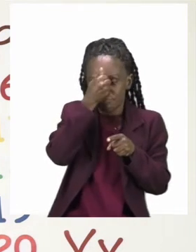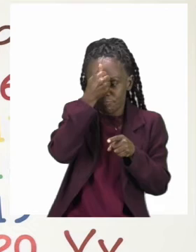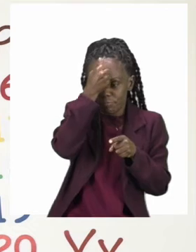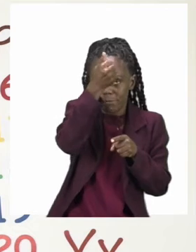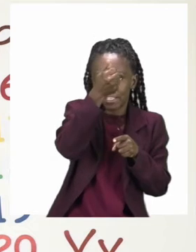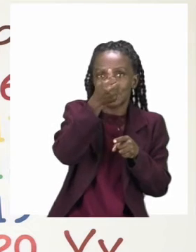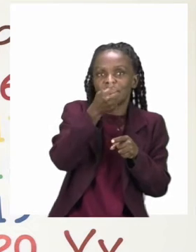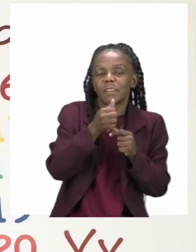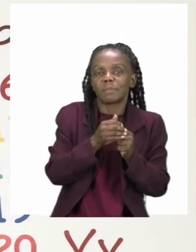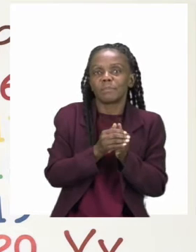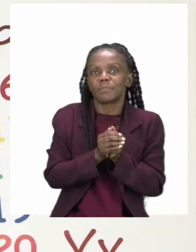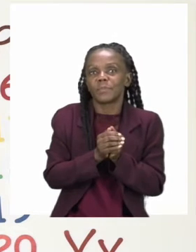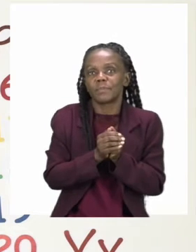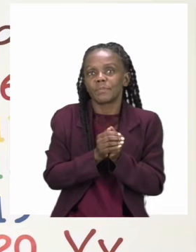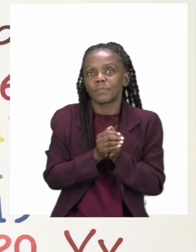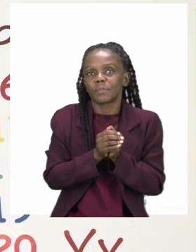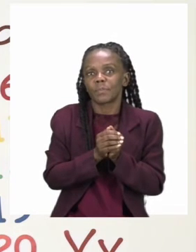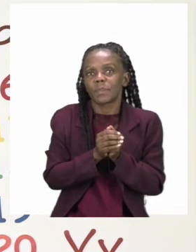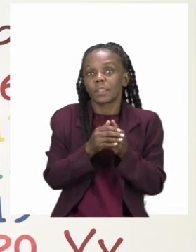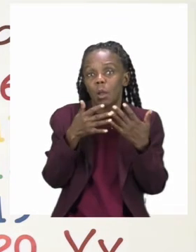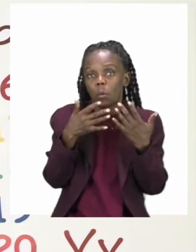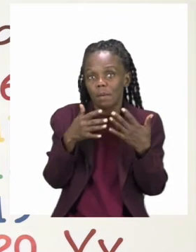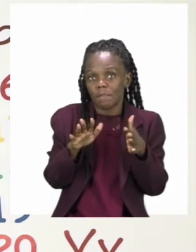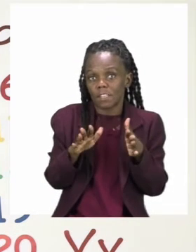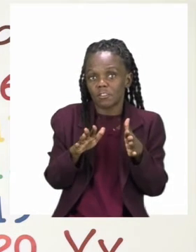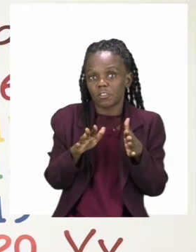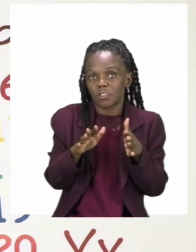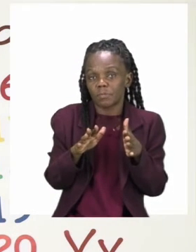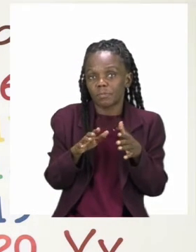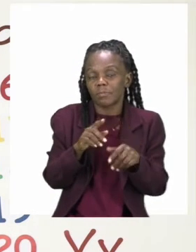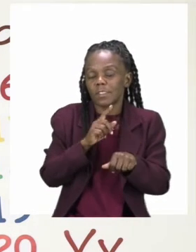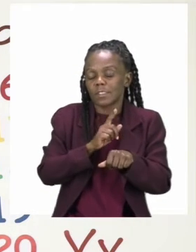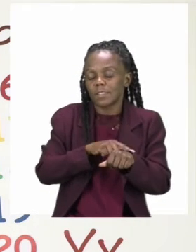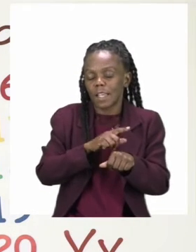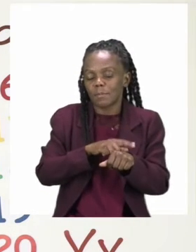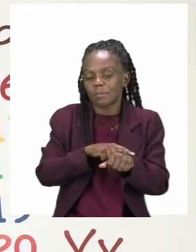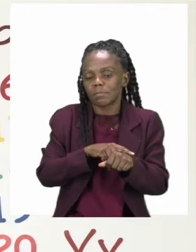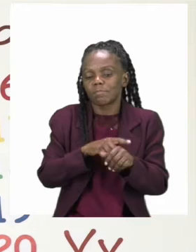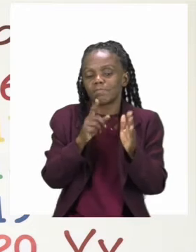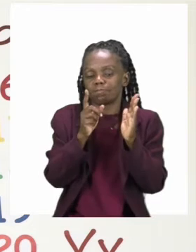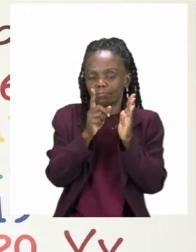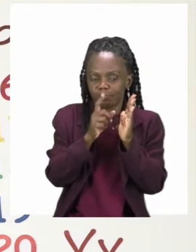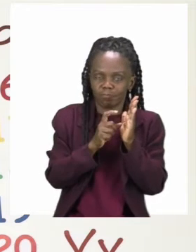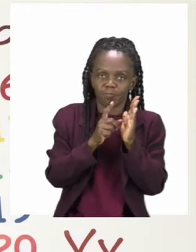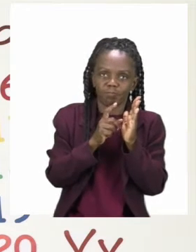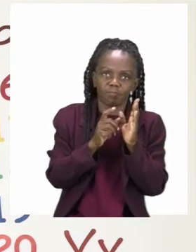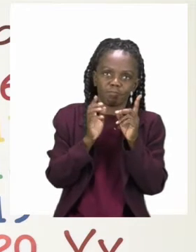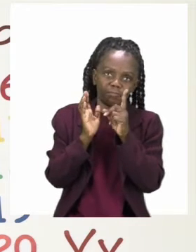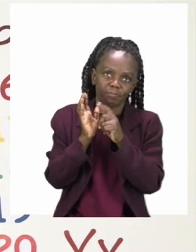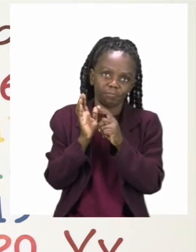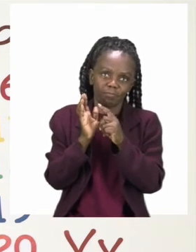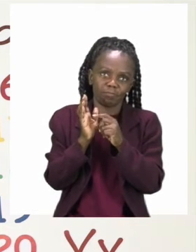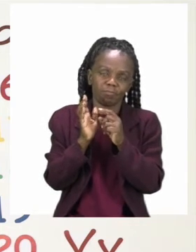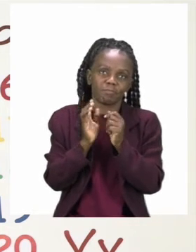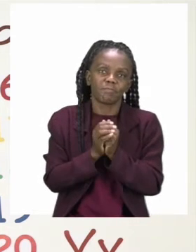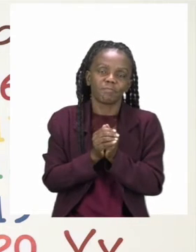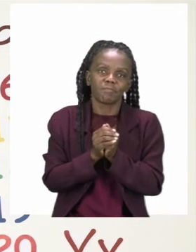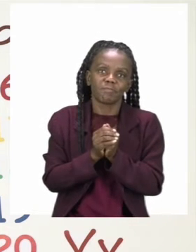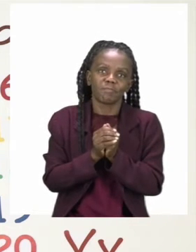sounds, send sound signals to the brain, and even help you keep your balance. Another body part is